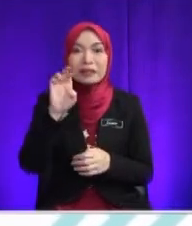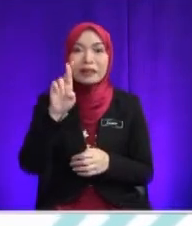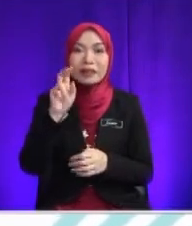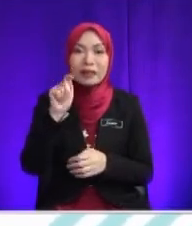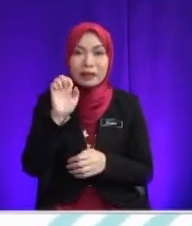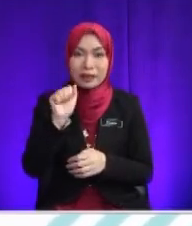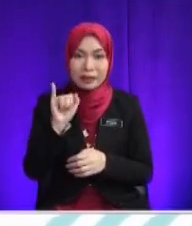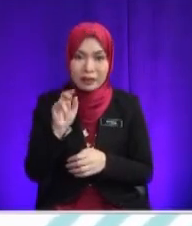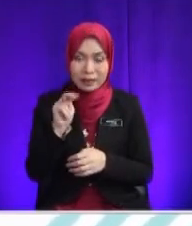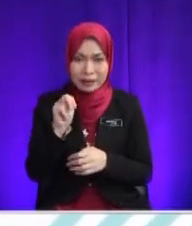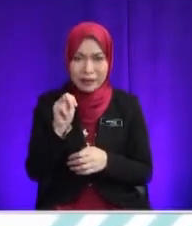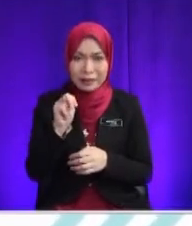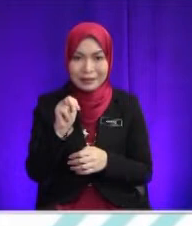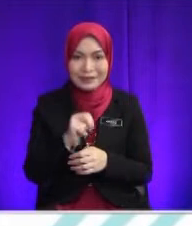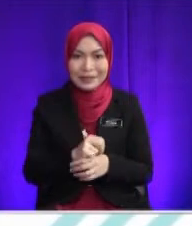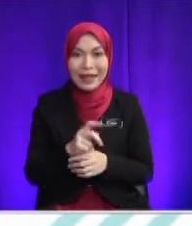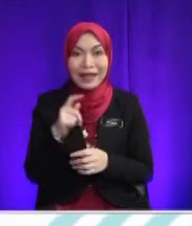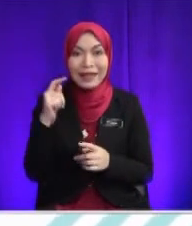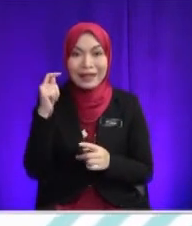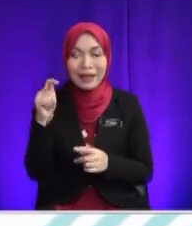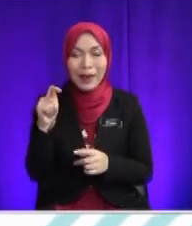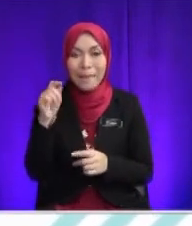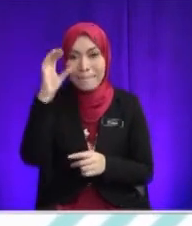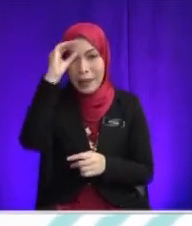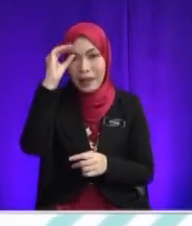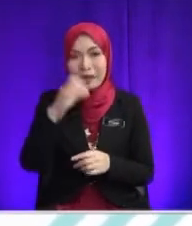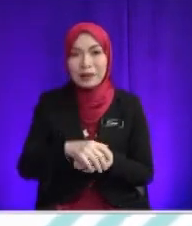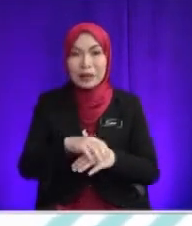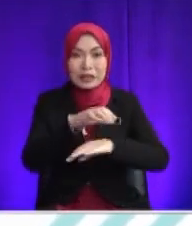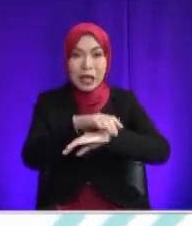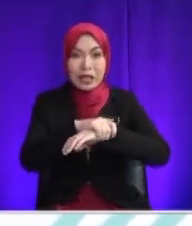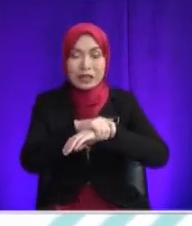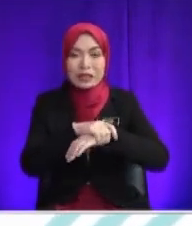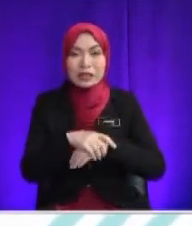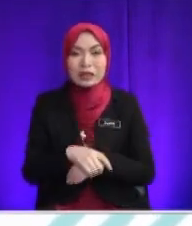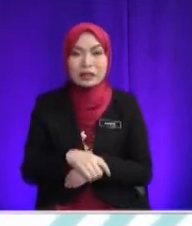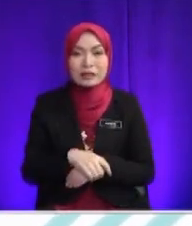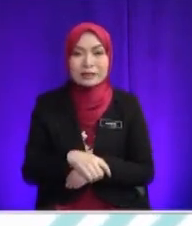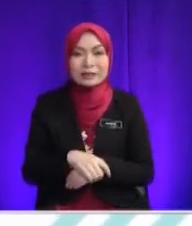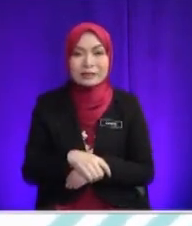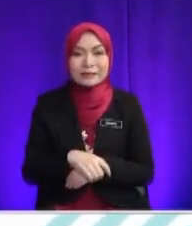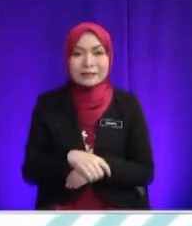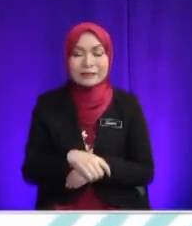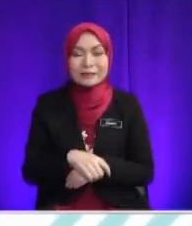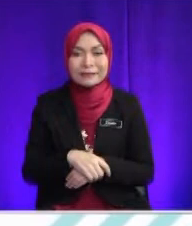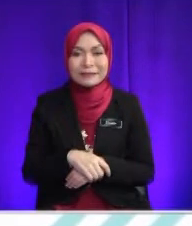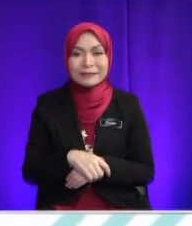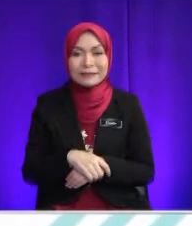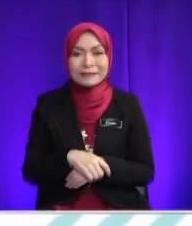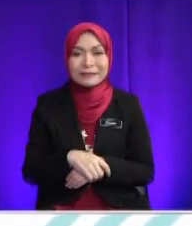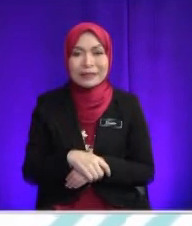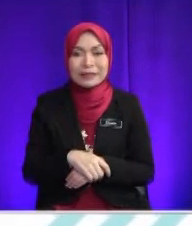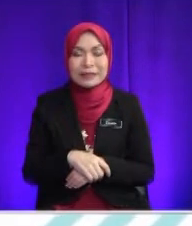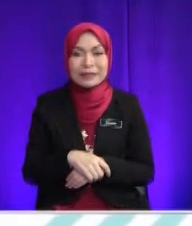been arrested. Why don't we check the answer? So she said the man is certain that the criminal has been